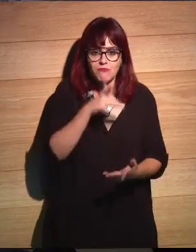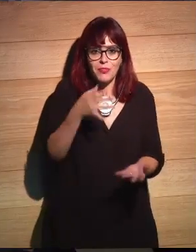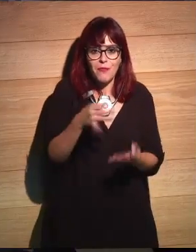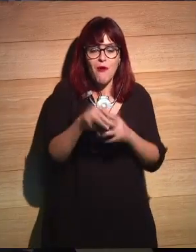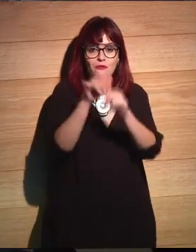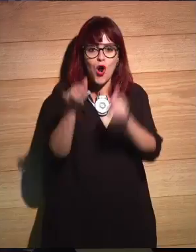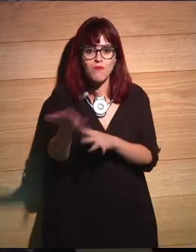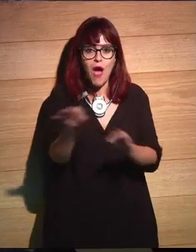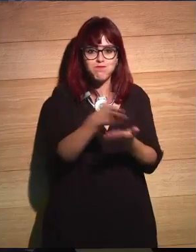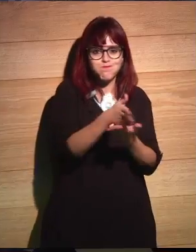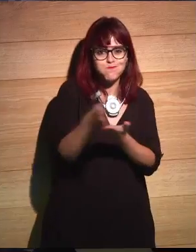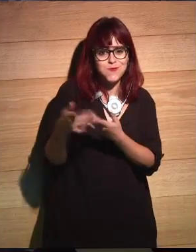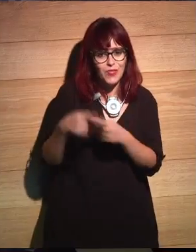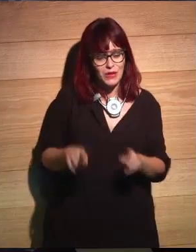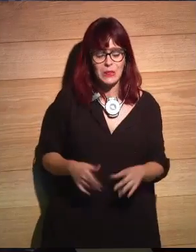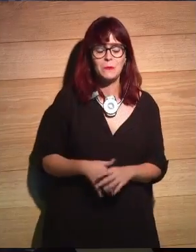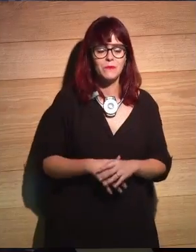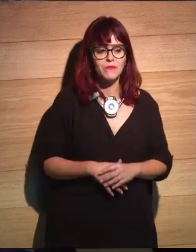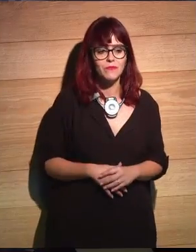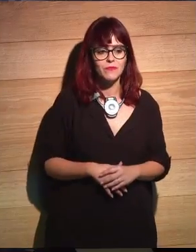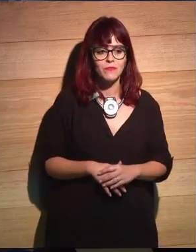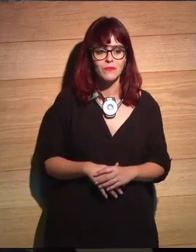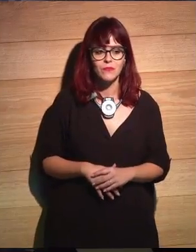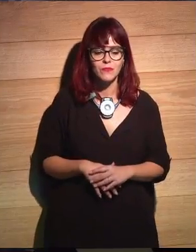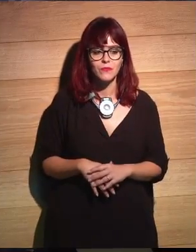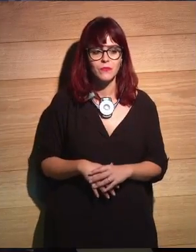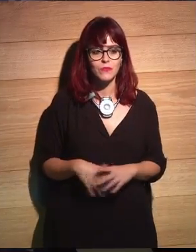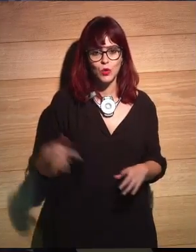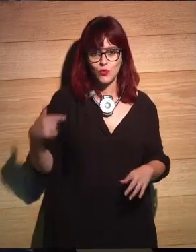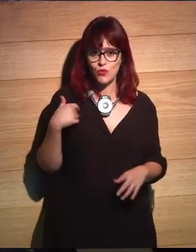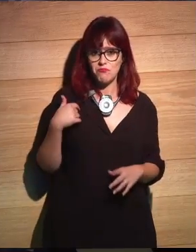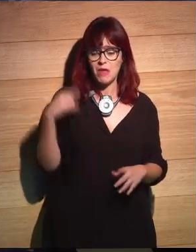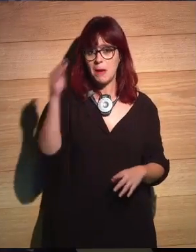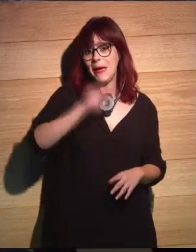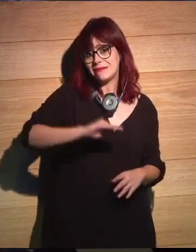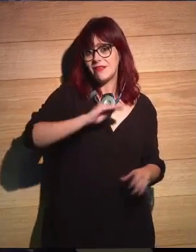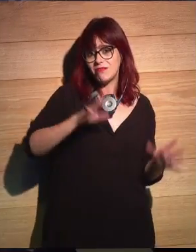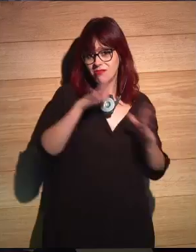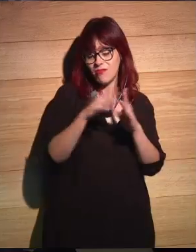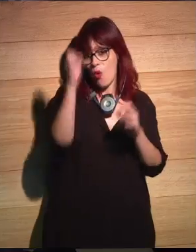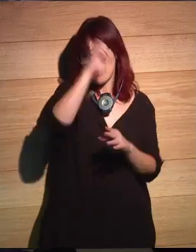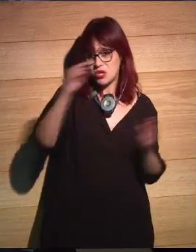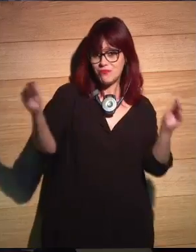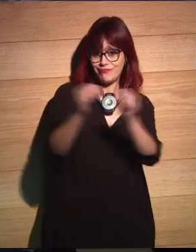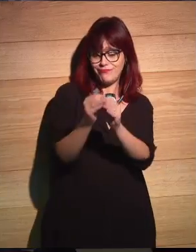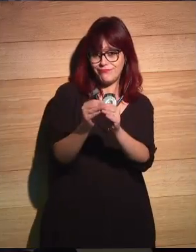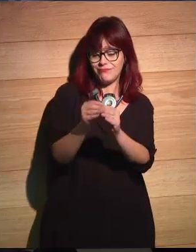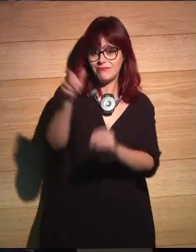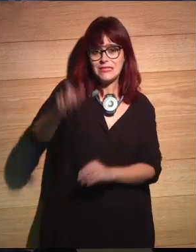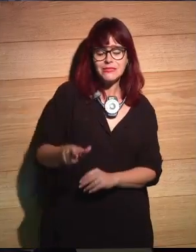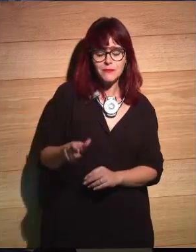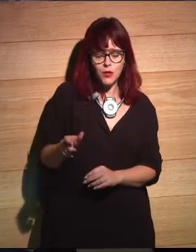Yeah. Yeah, I would agree very much with what you said. First, that no, there is absolutely